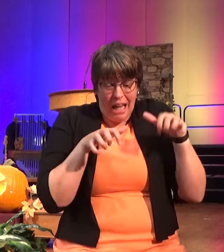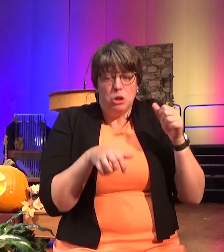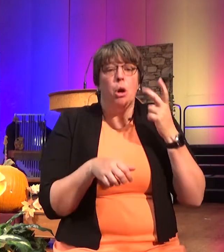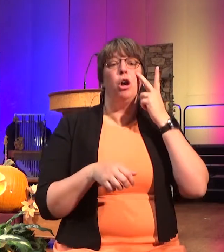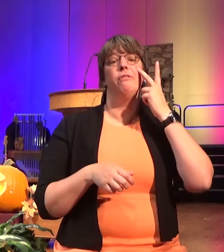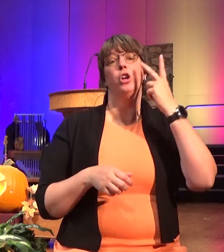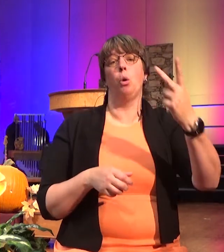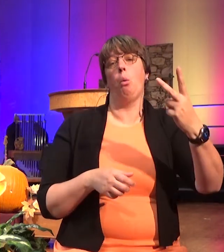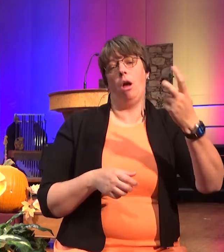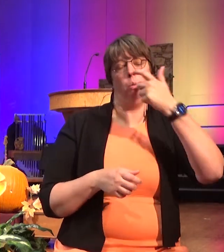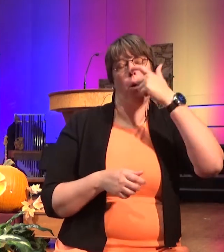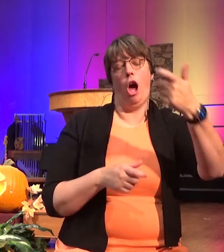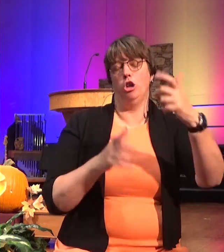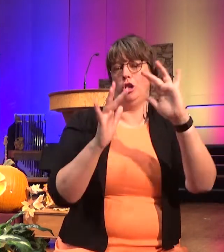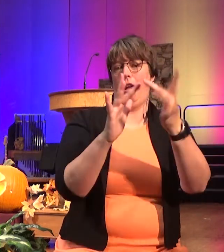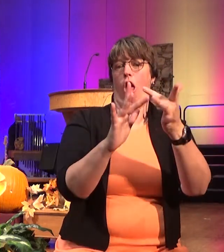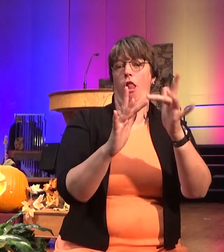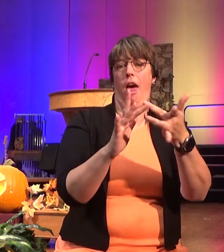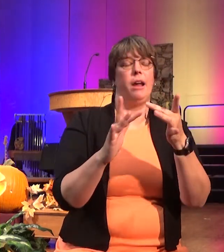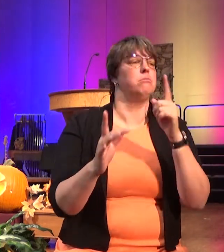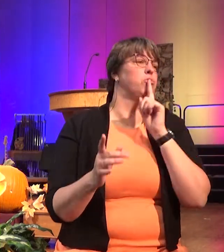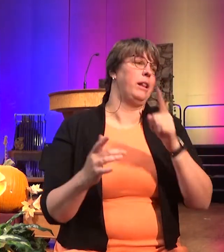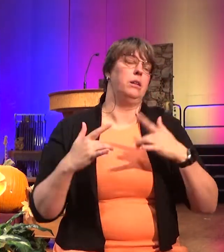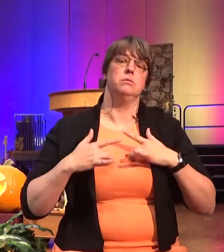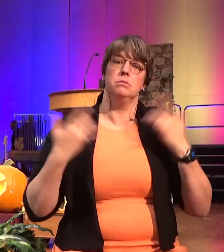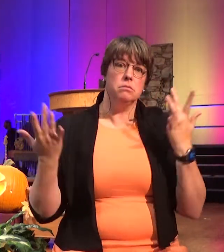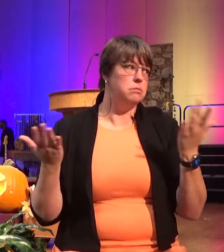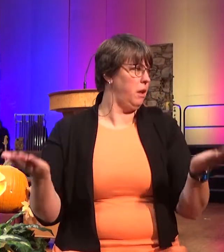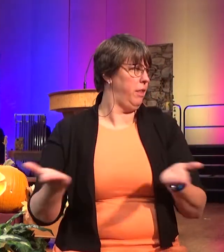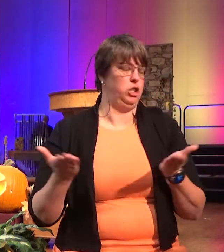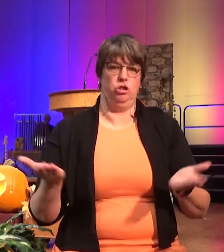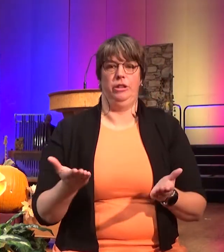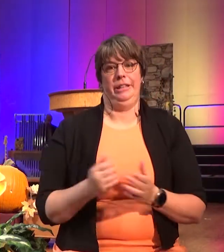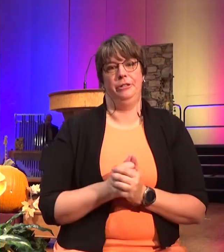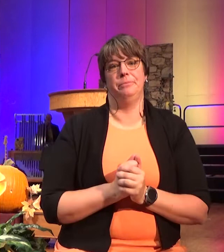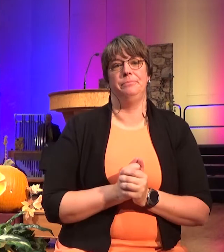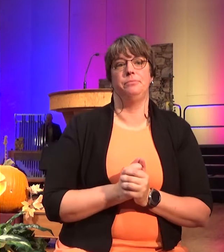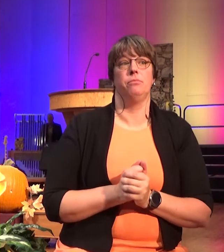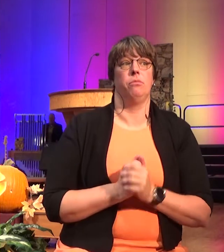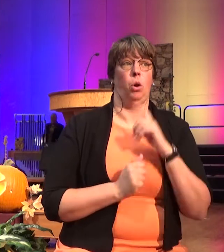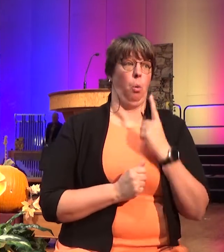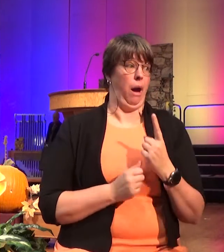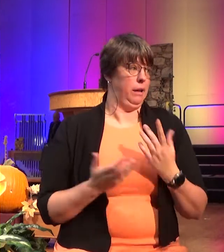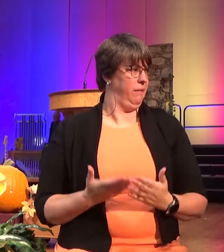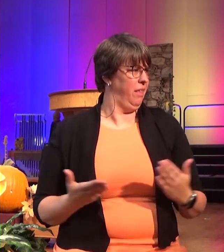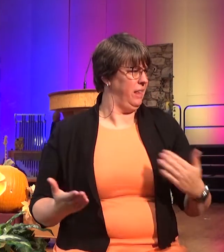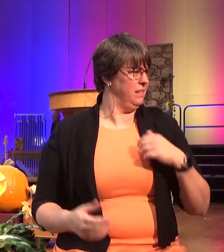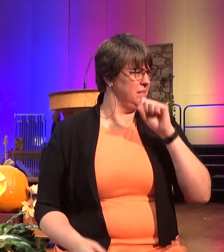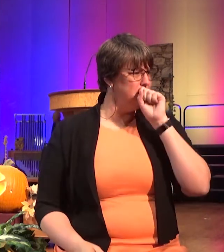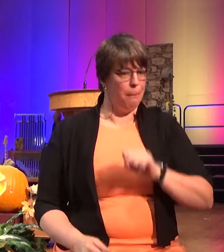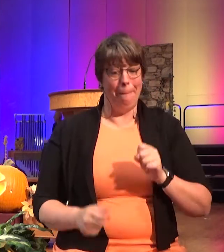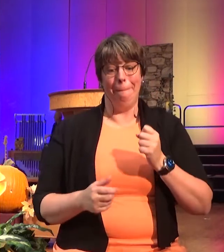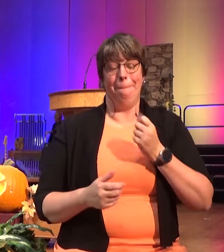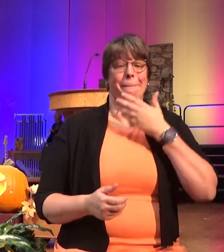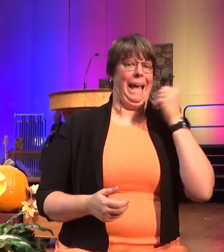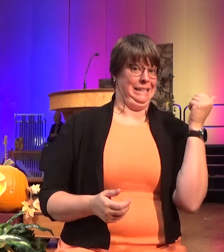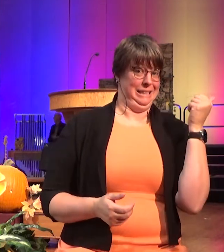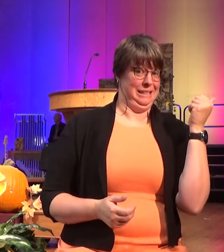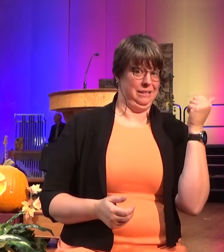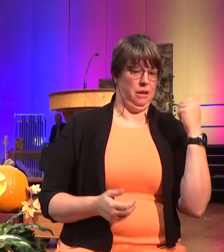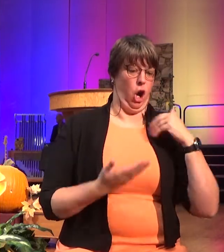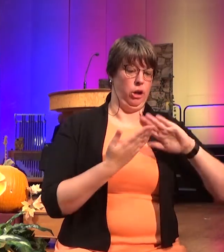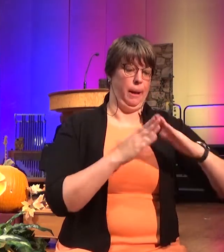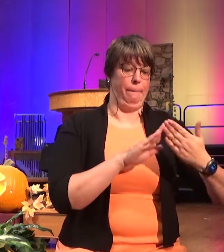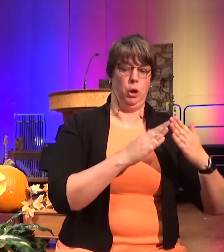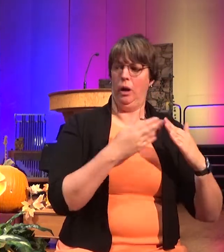We're delighted to have you with us to celebrate life today. One of the things that I love best about our community and our teaching, I'm going to put this